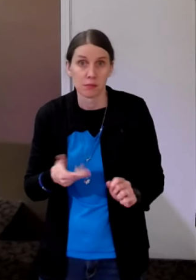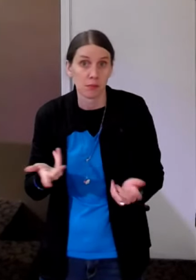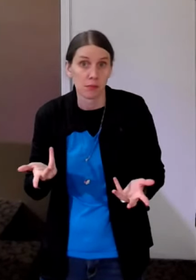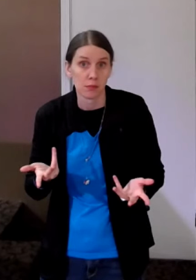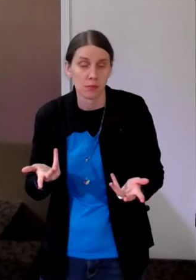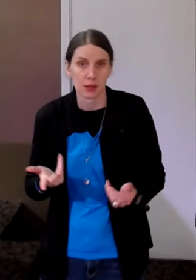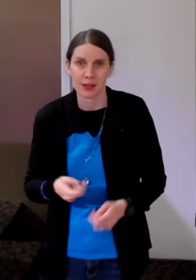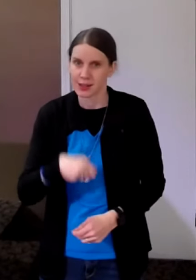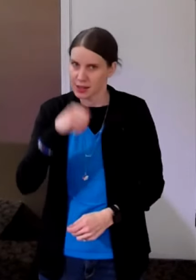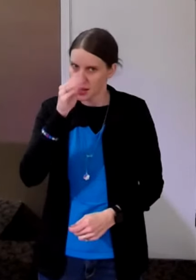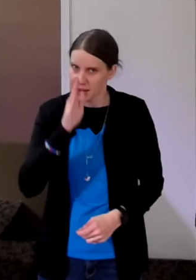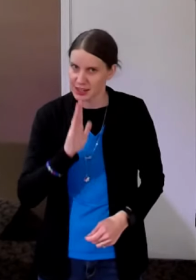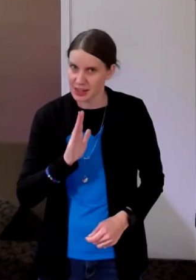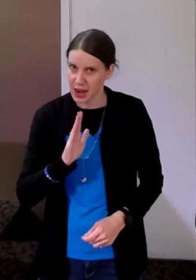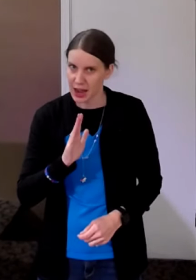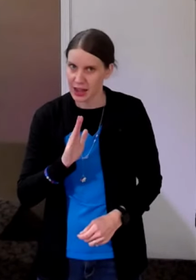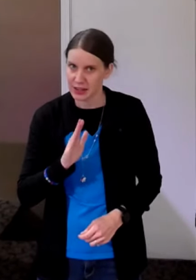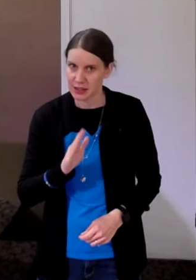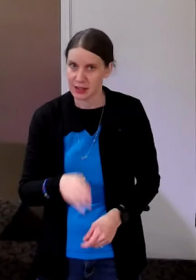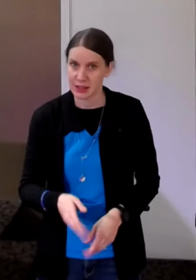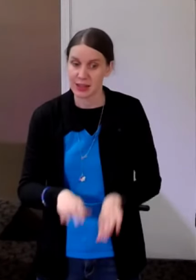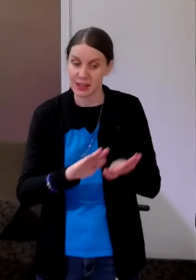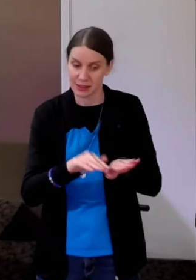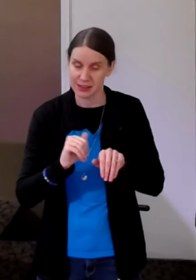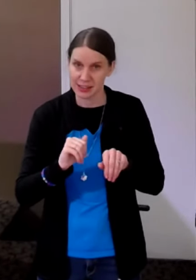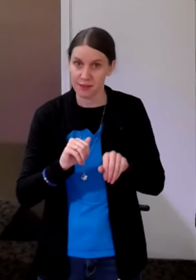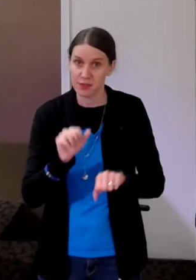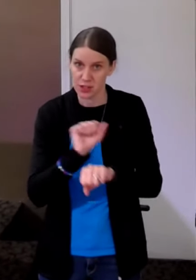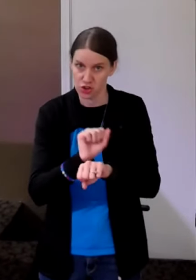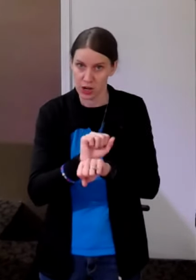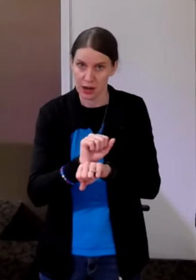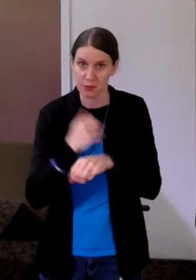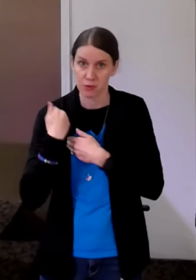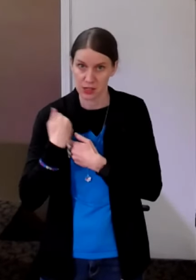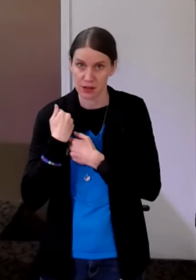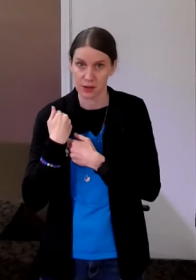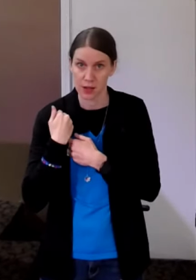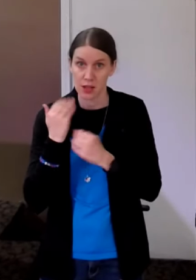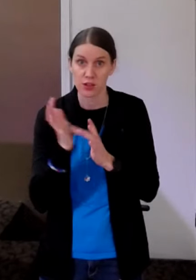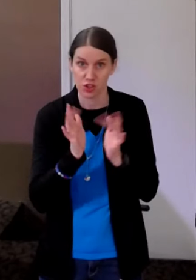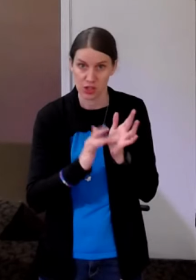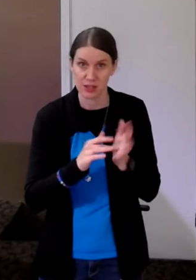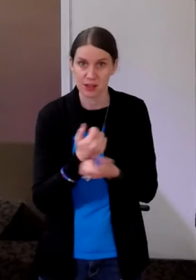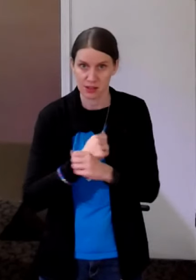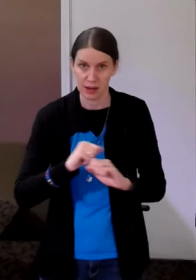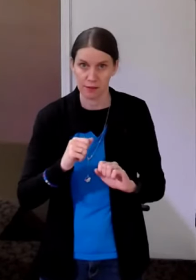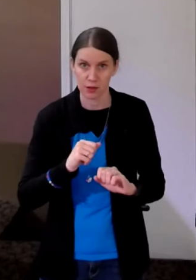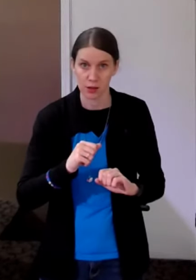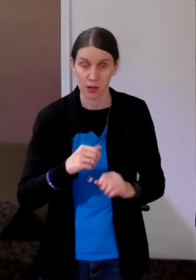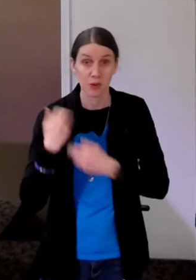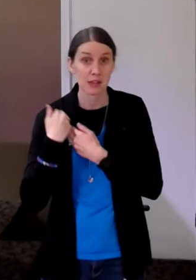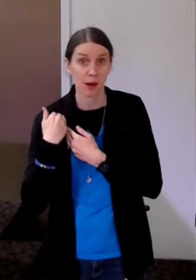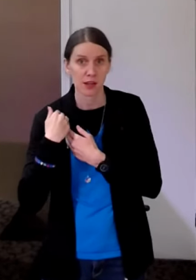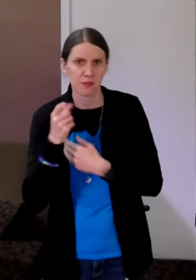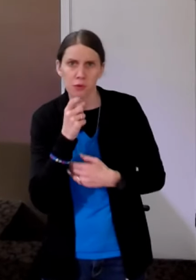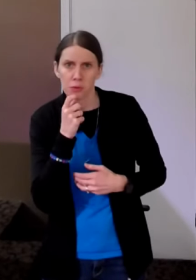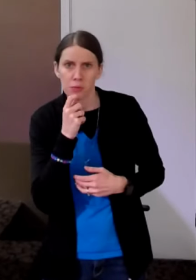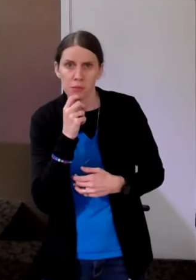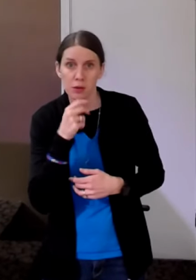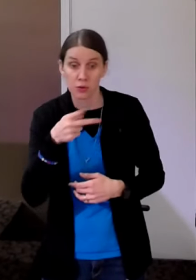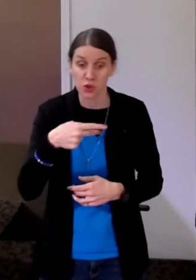Because God left the job of letting them know that Jesus saves up to you and to me.